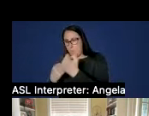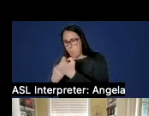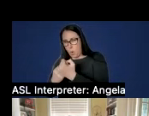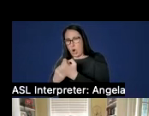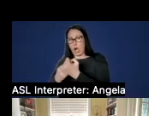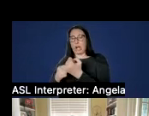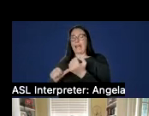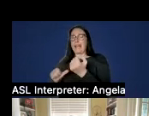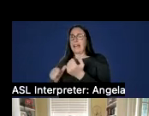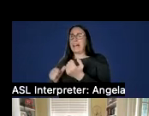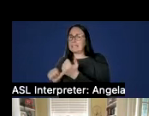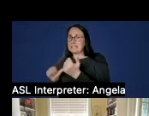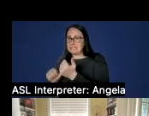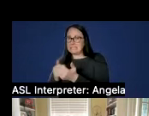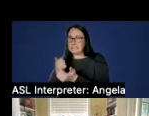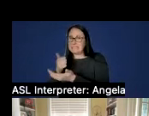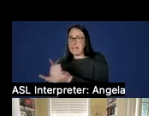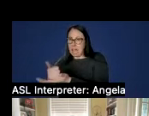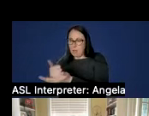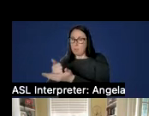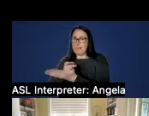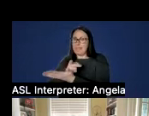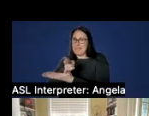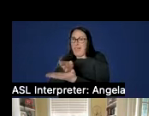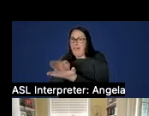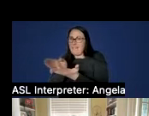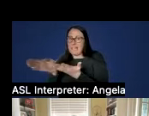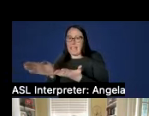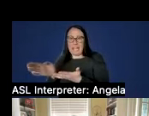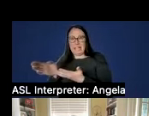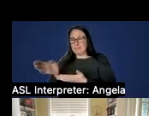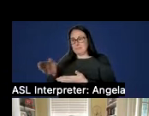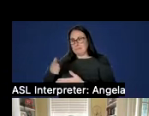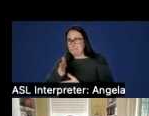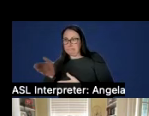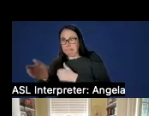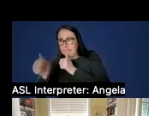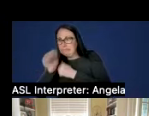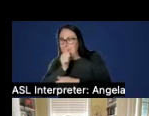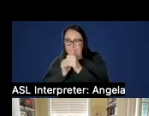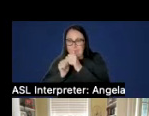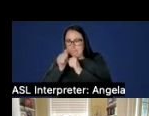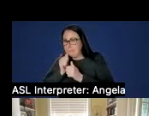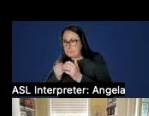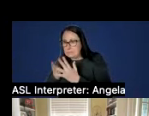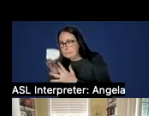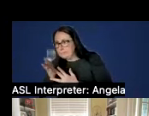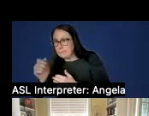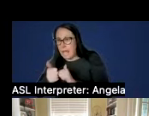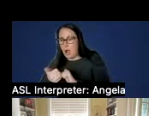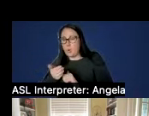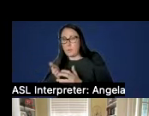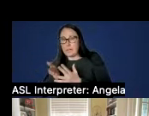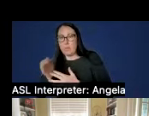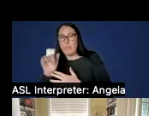that navigation. And again, we stand outside of the systems. It's our role to see those